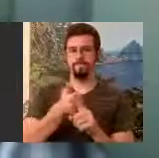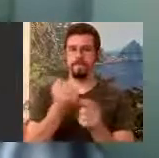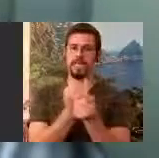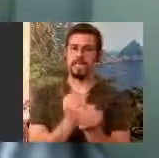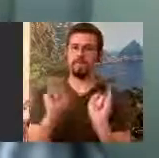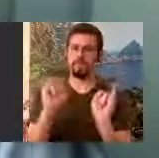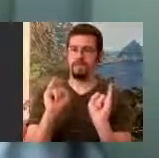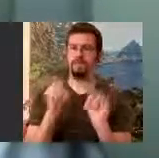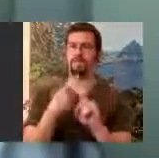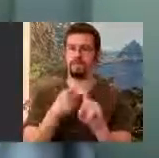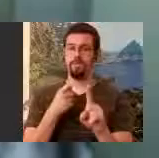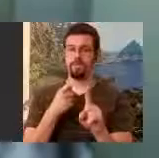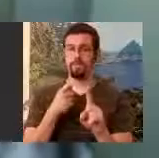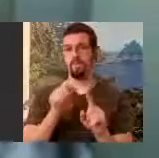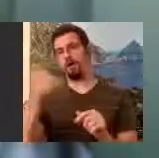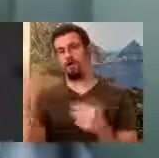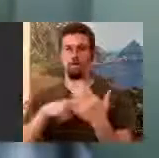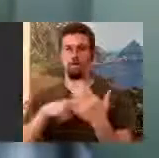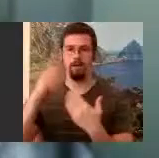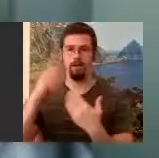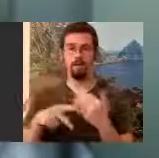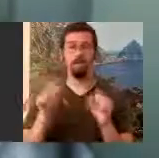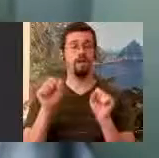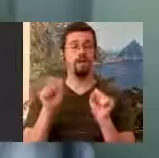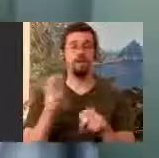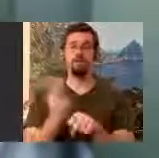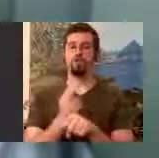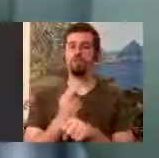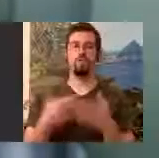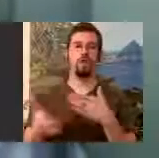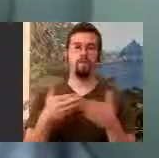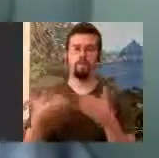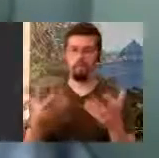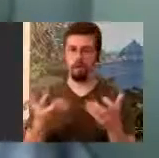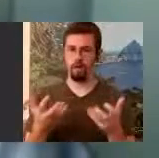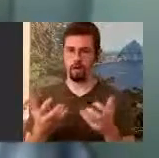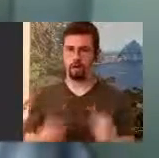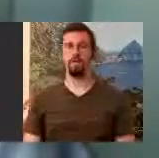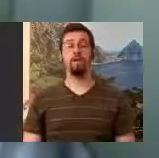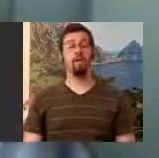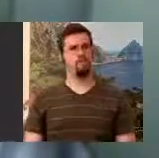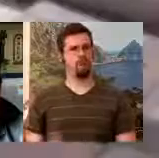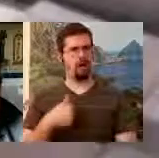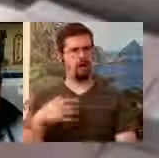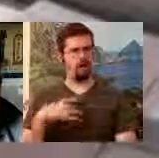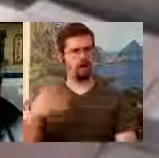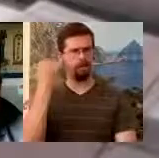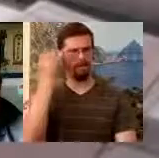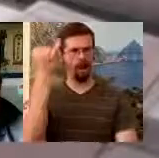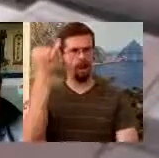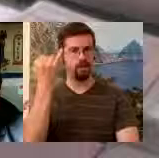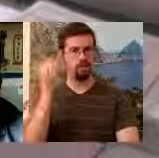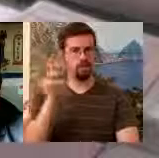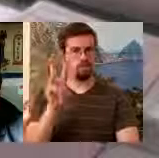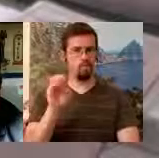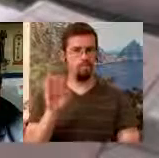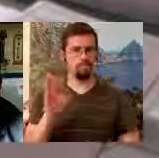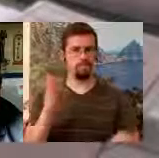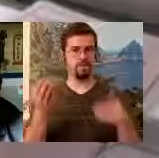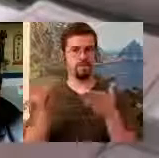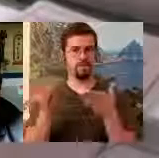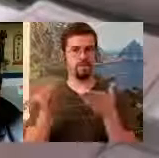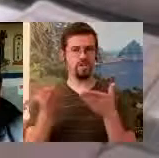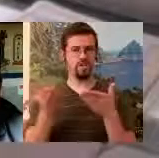other application. They can use it whenever they want. Yeah, I like the idea of the web service. That sounds like